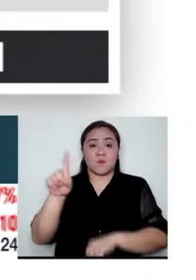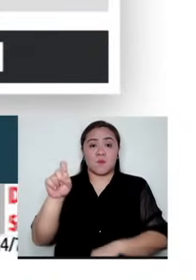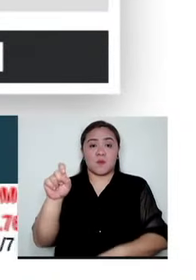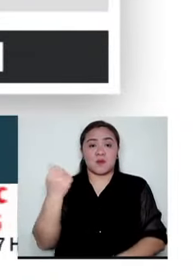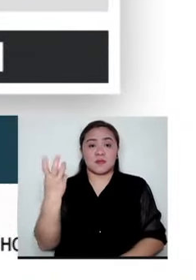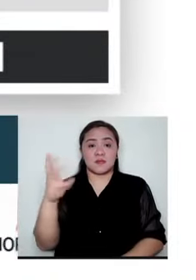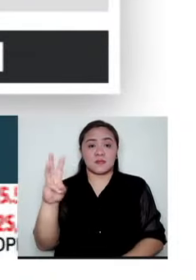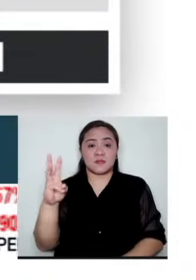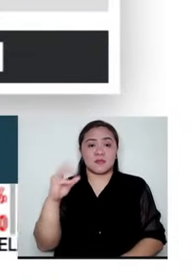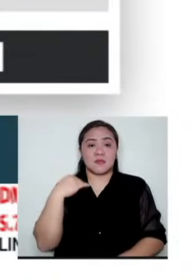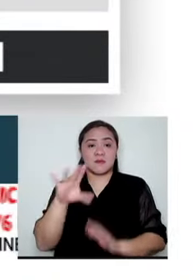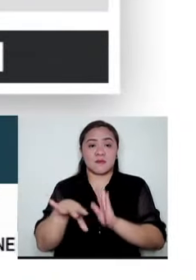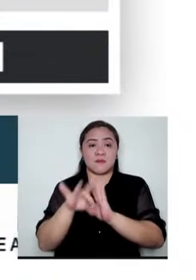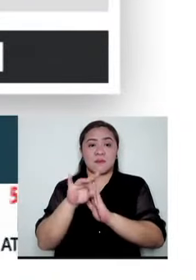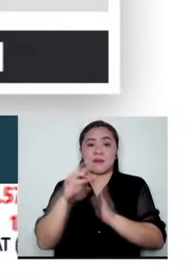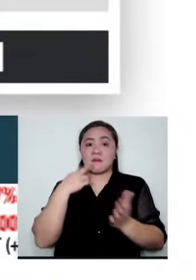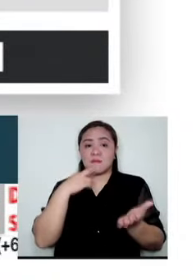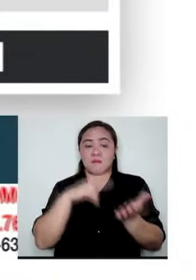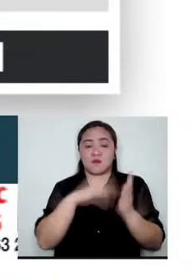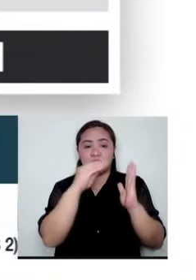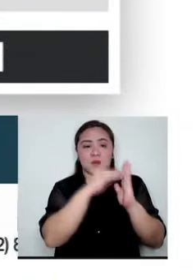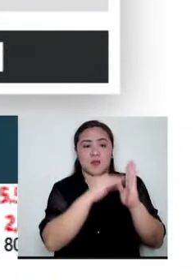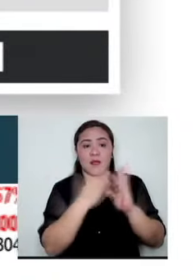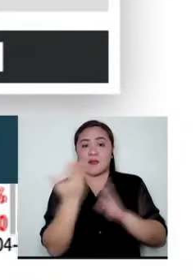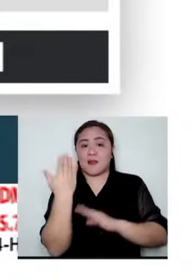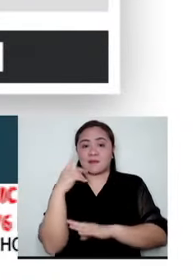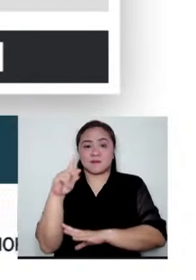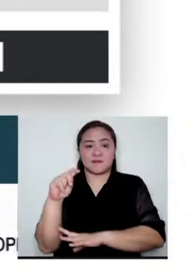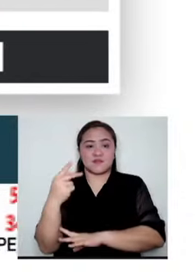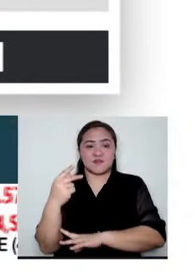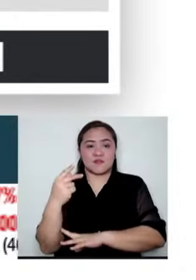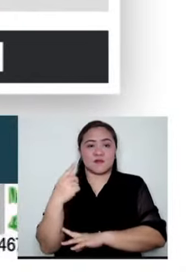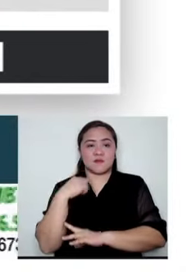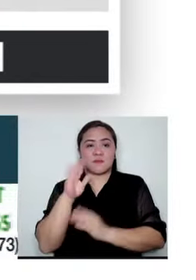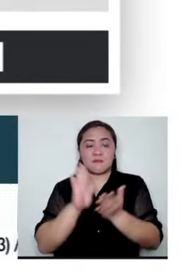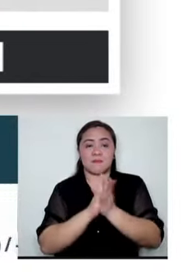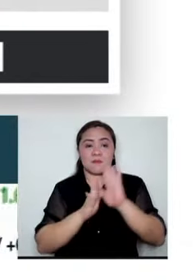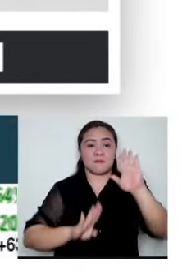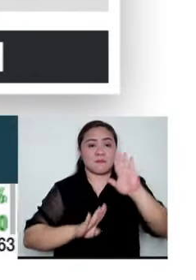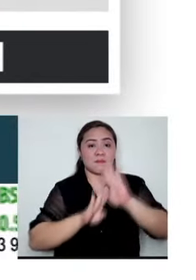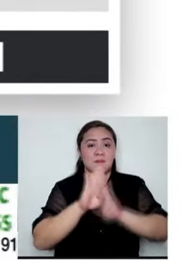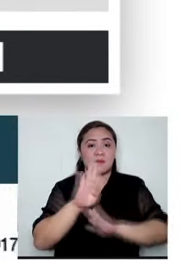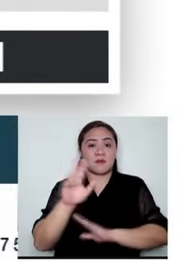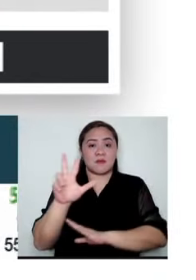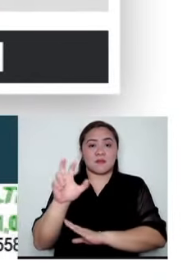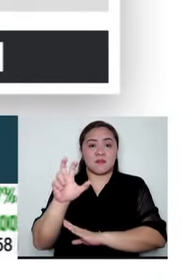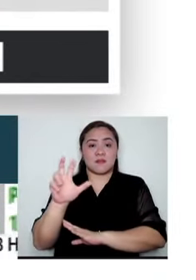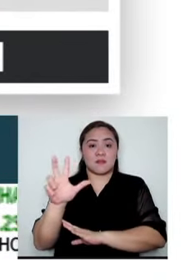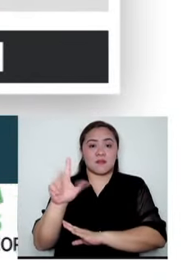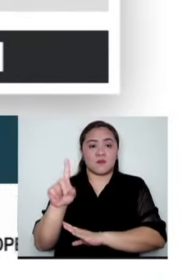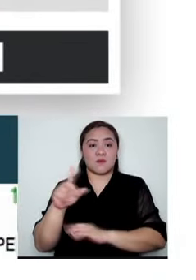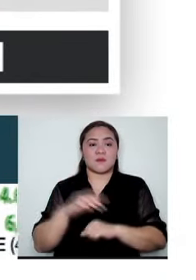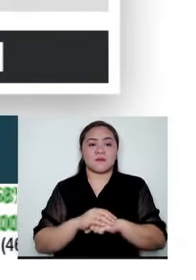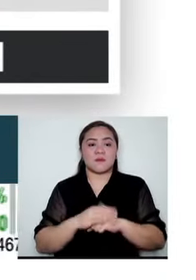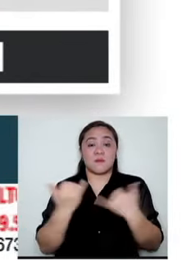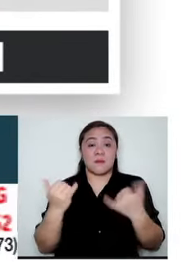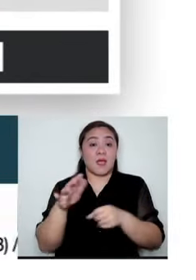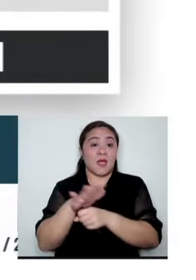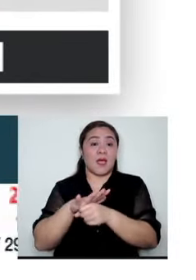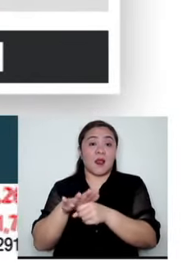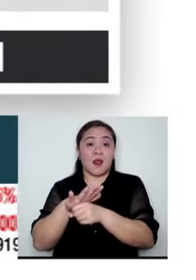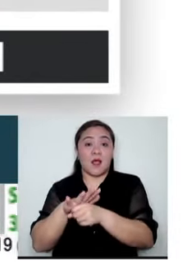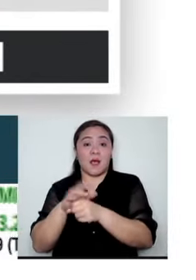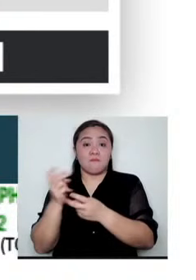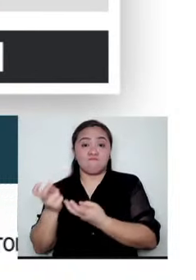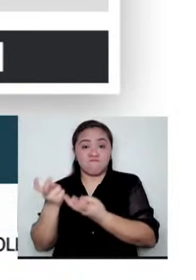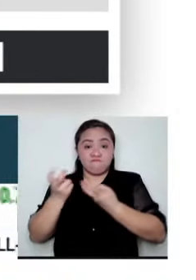Delta infections were reported Thursday, raising the total to 331. Most of the cases are